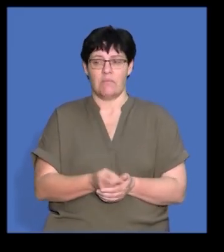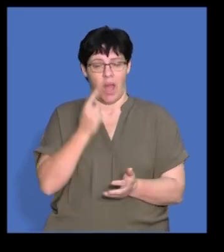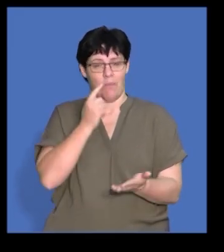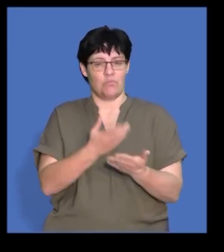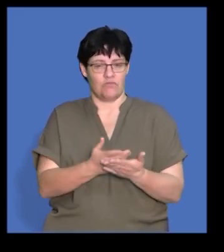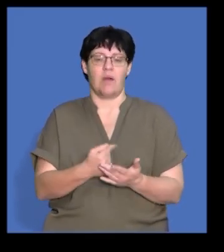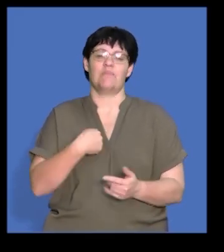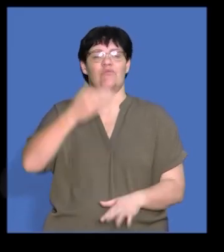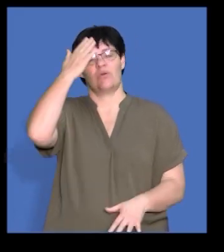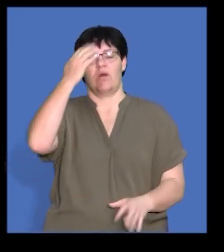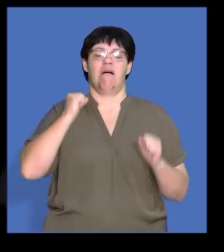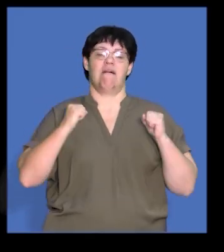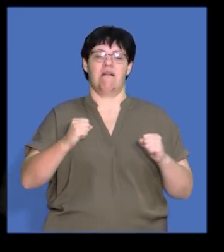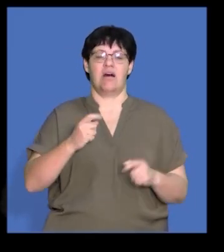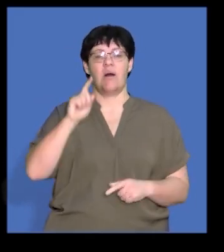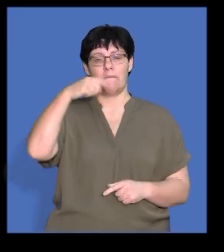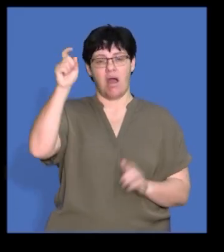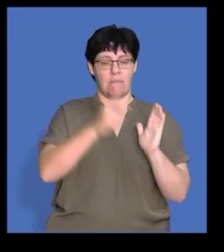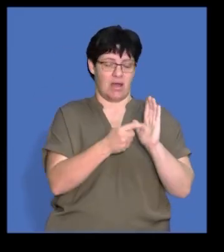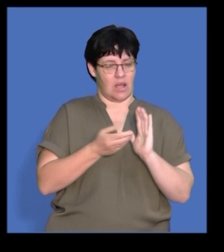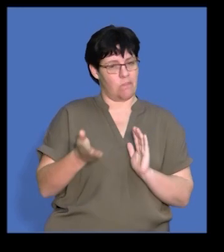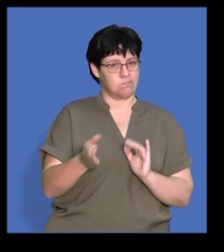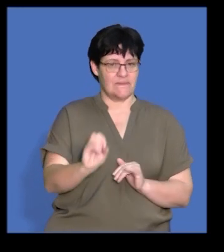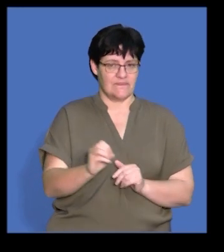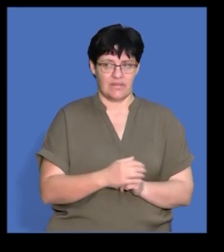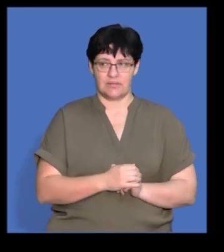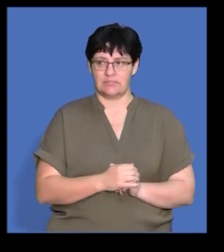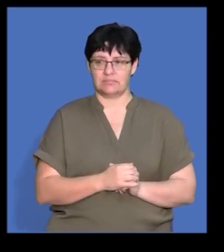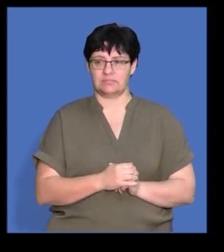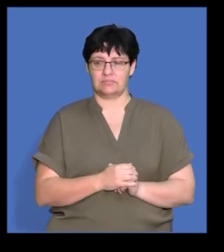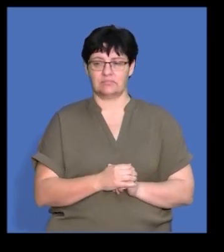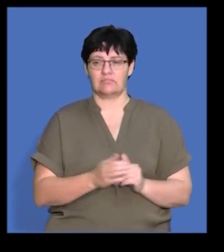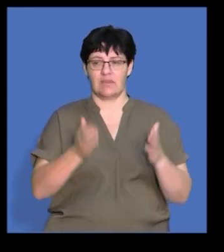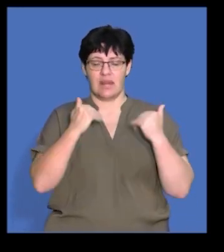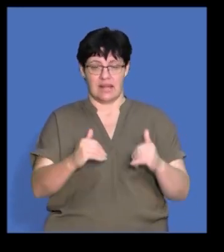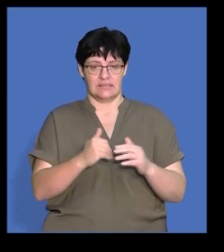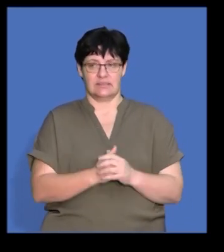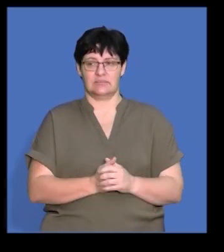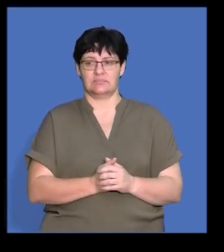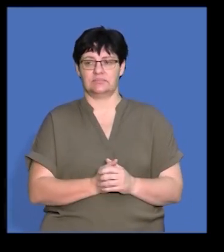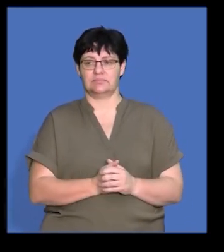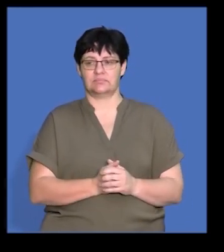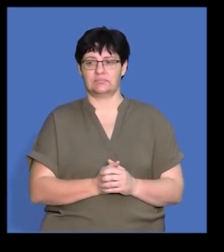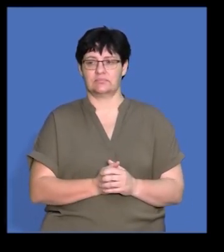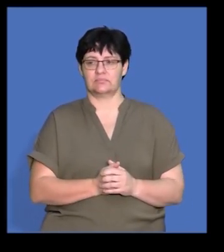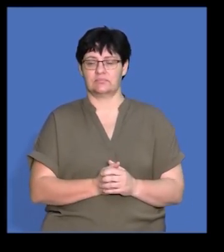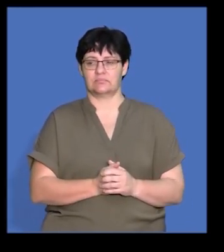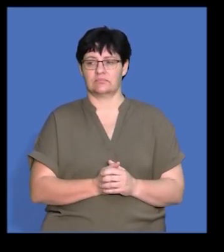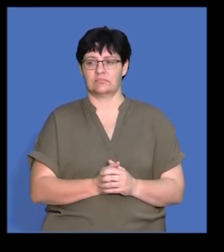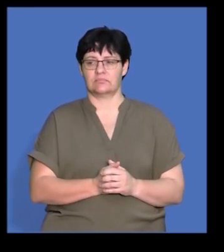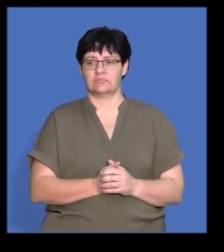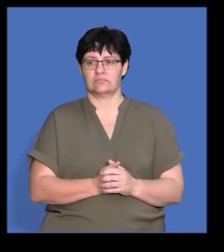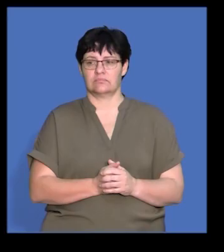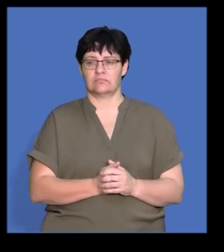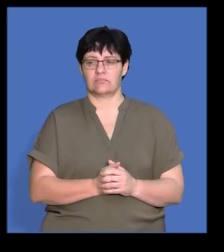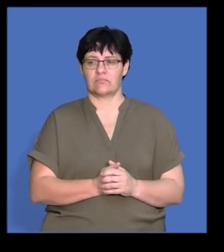prove it, I actually know that those marks are in the bag. Okay, let's see what the next part of the question is. My